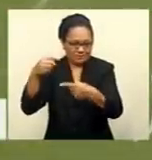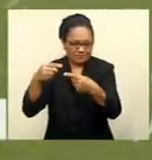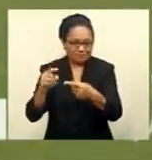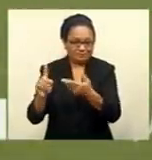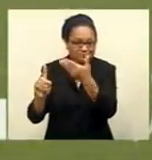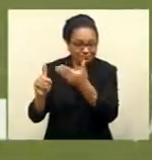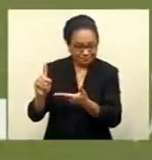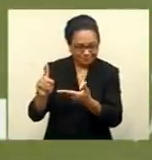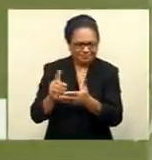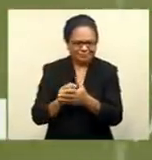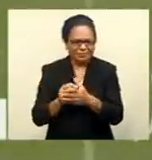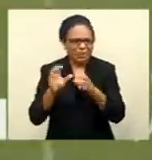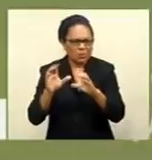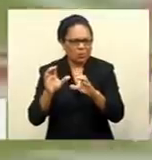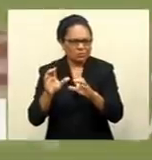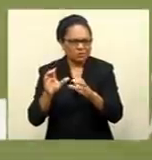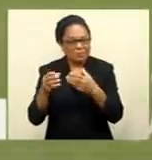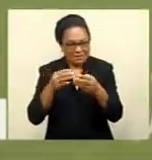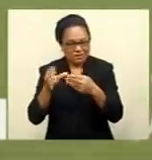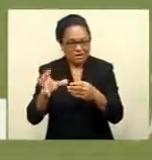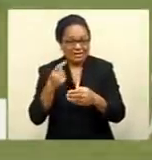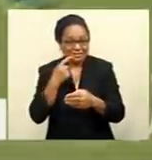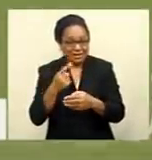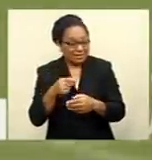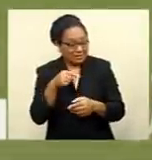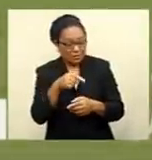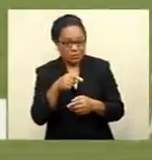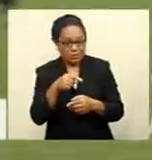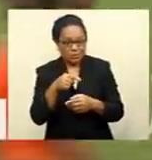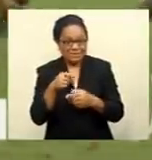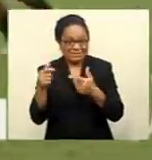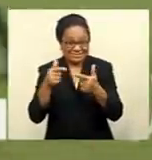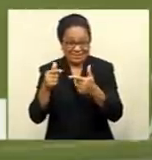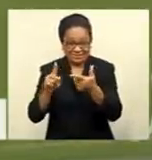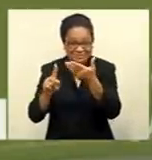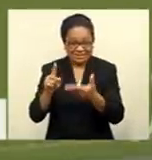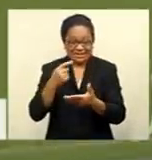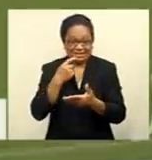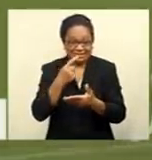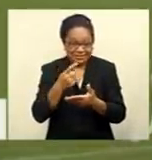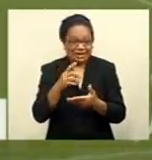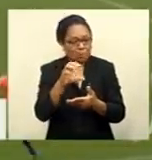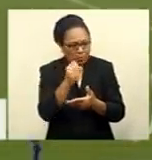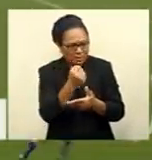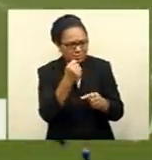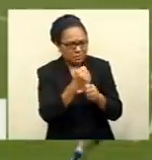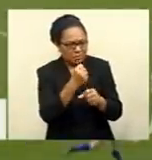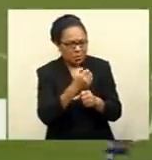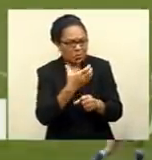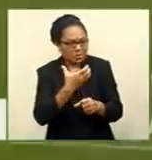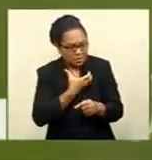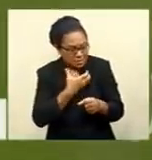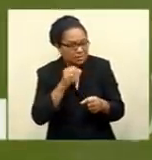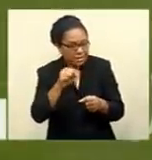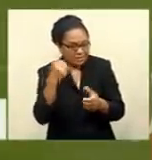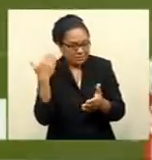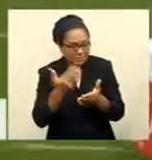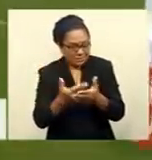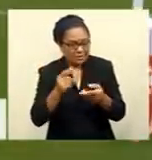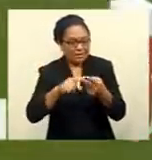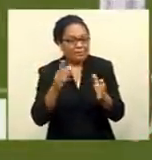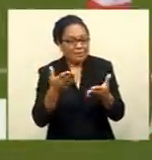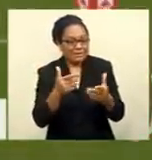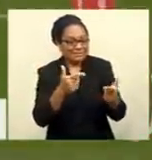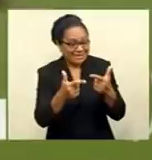Muzikant says Vermaloa is an athlete who, despite winning an Olympic gold medal and having played for the best sevens team